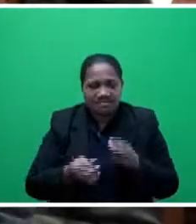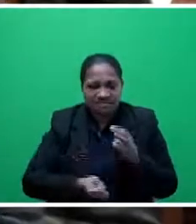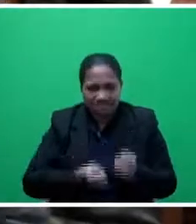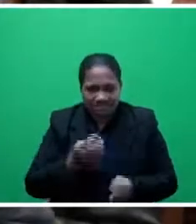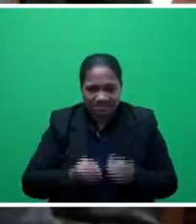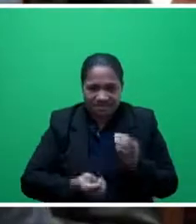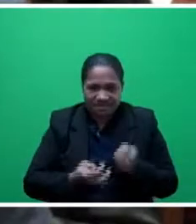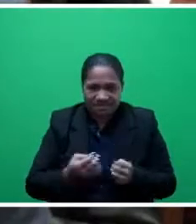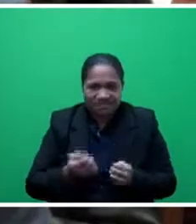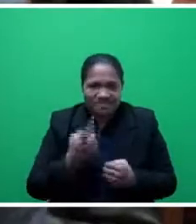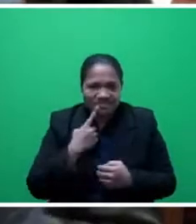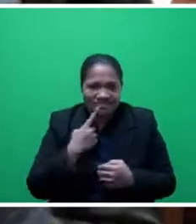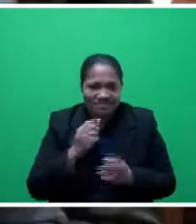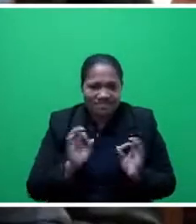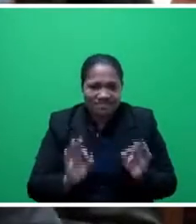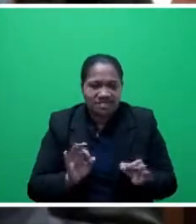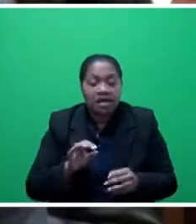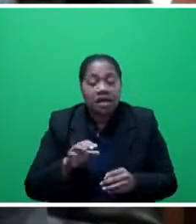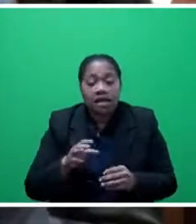Mr. Speaker, sir,